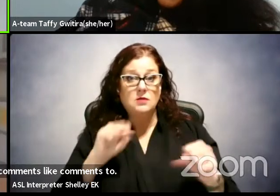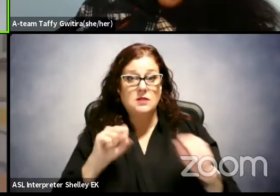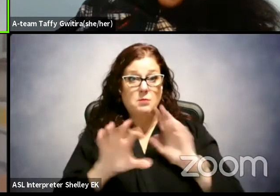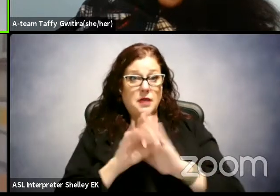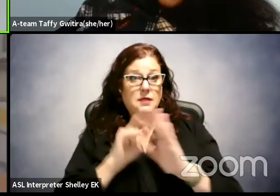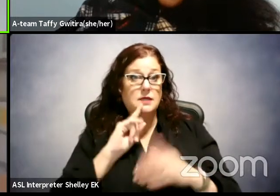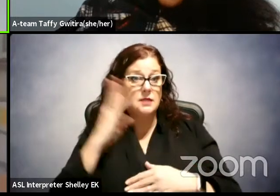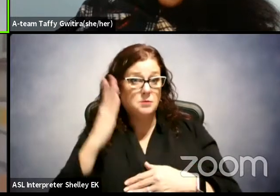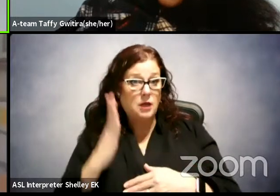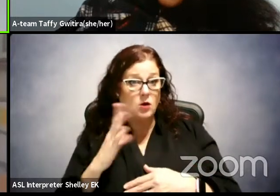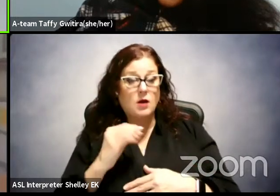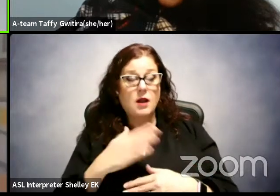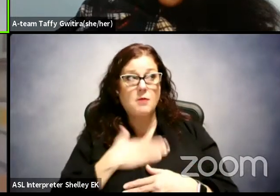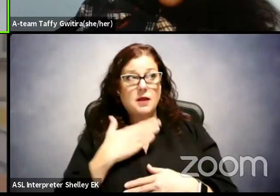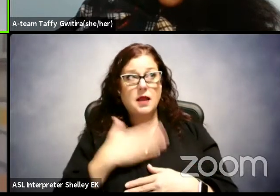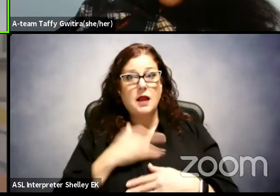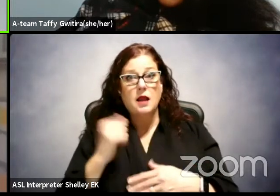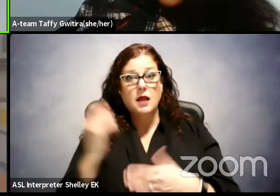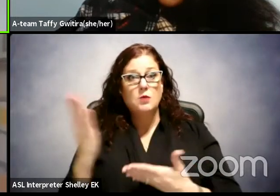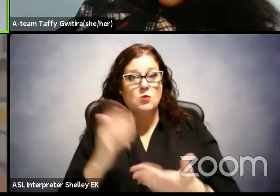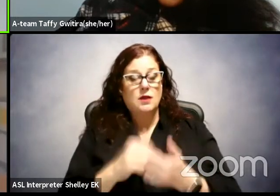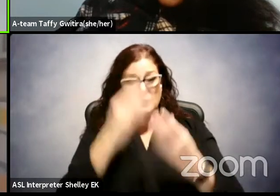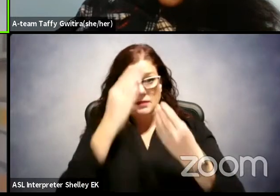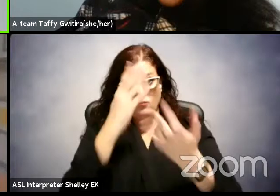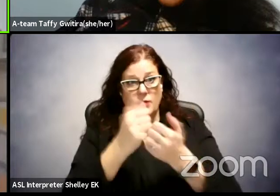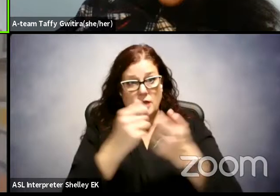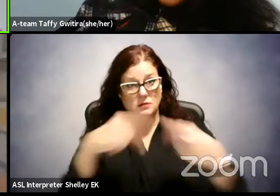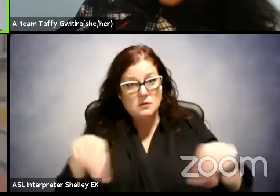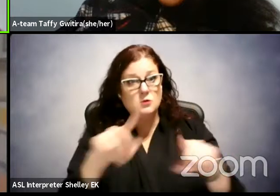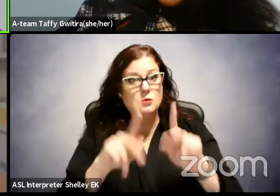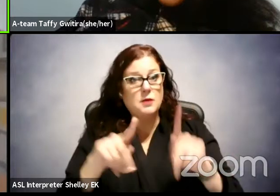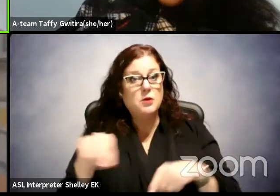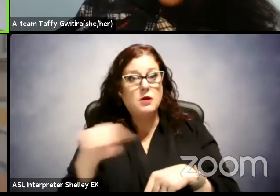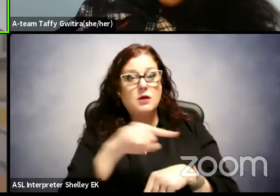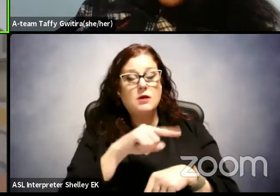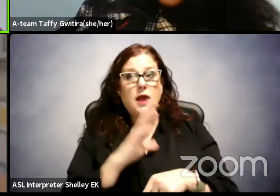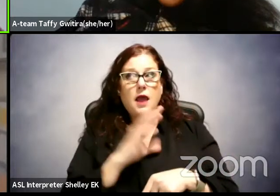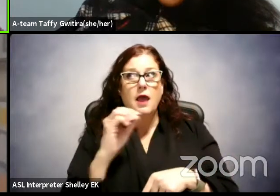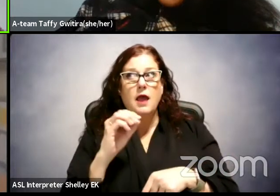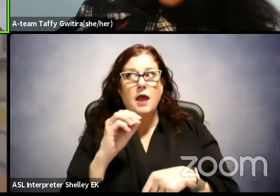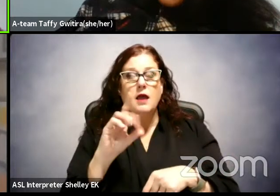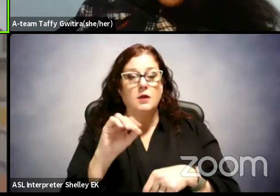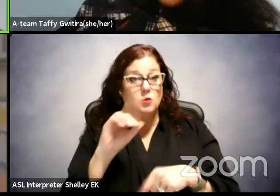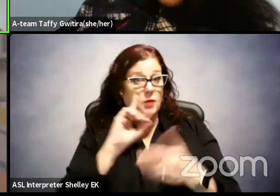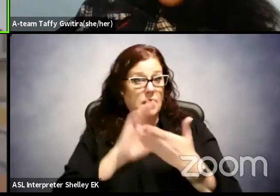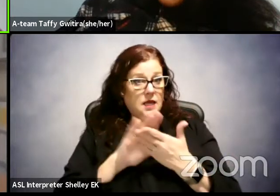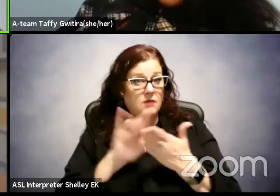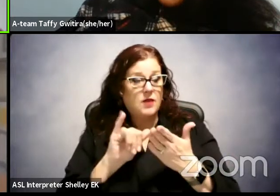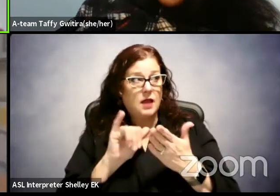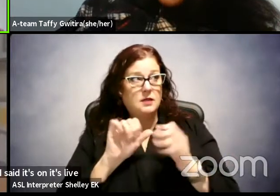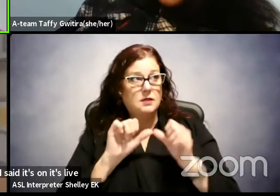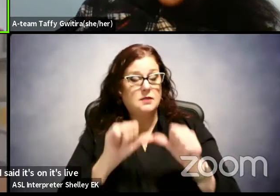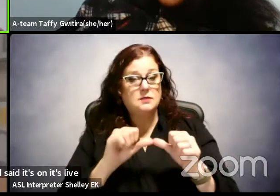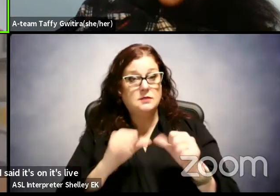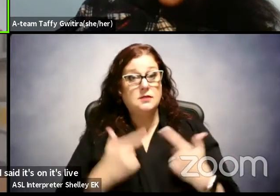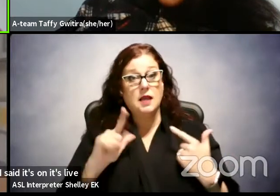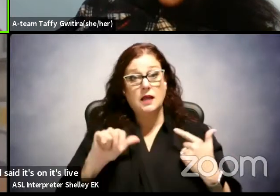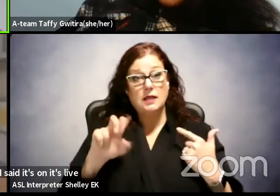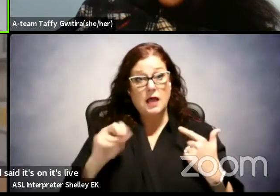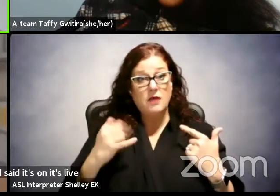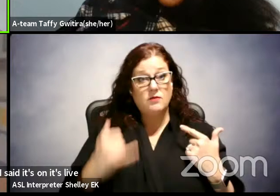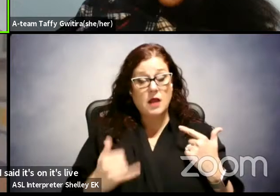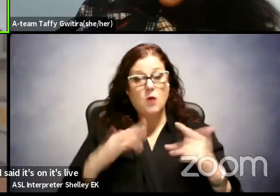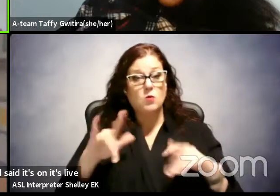speaker, and I'm glad that I could bring this information to people. And I do believe, like I said, it's live now, but it's also going to be recorded